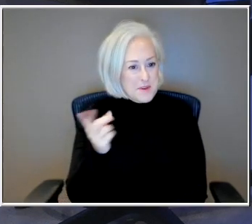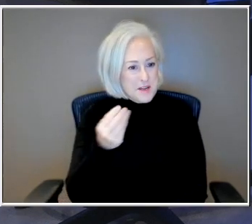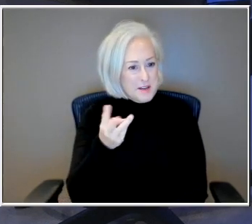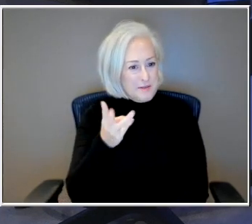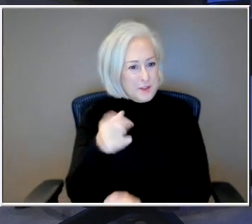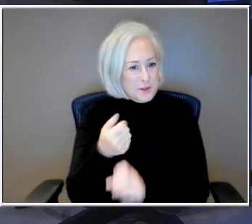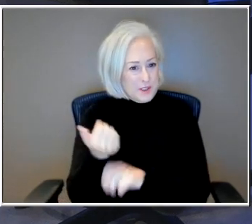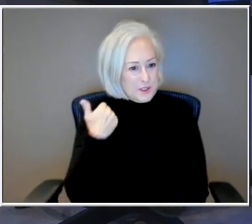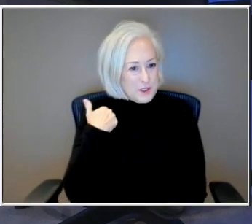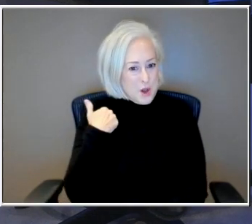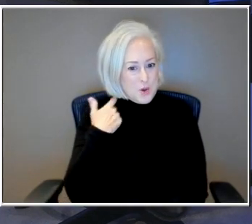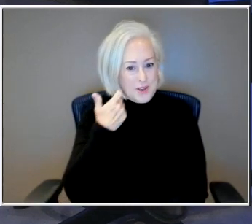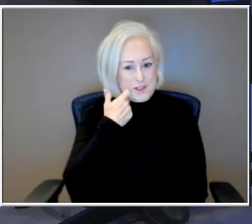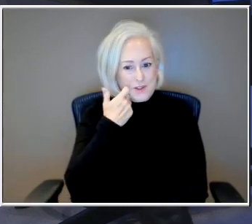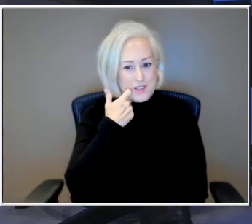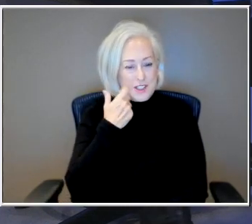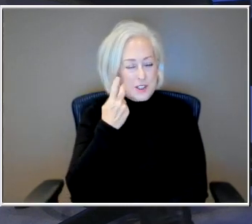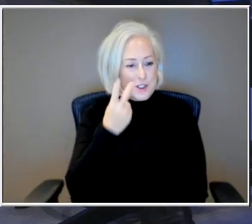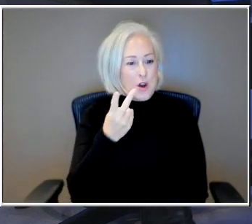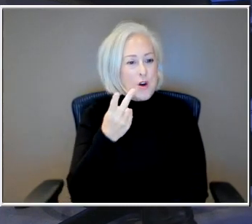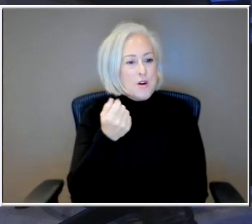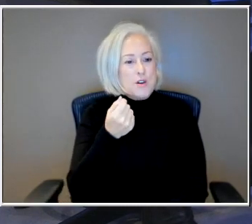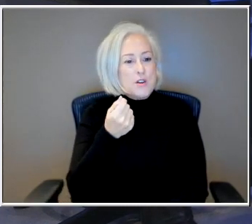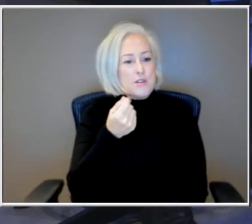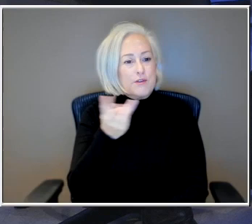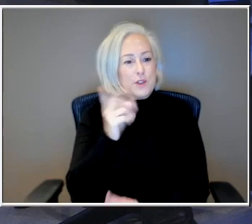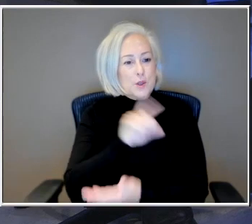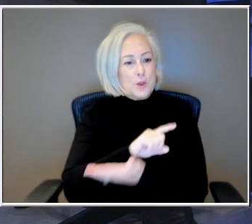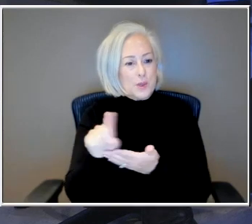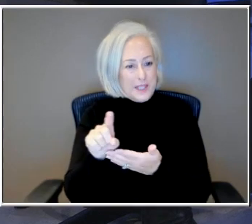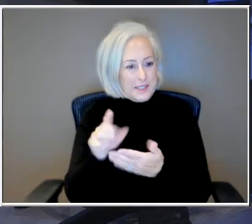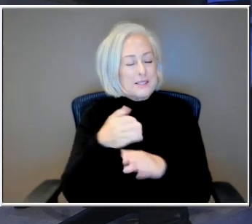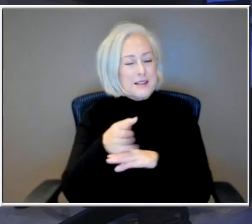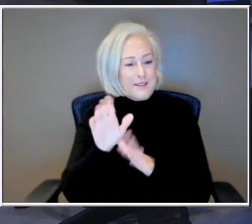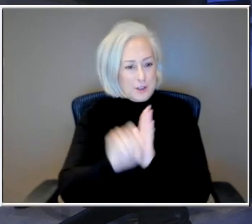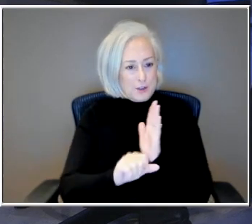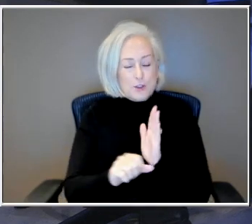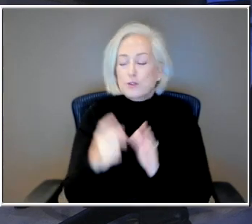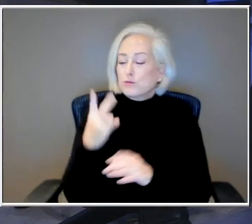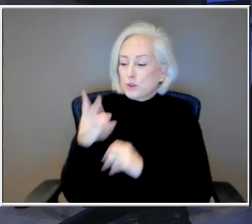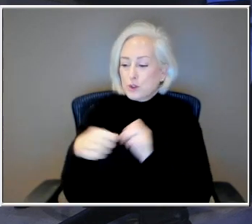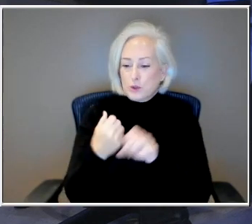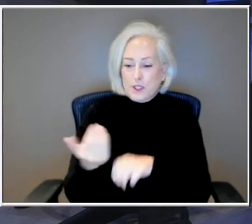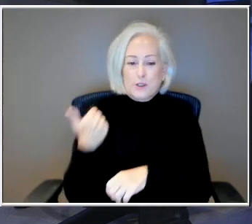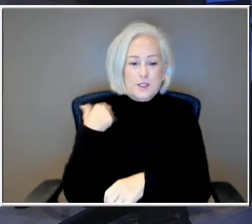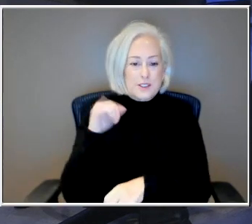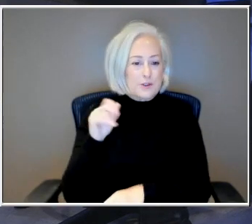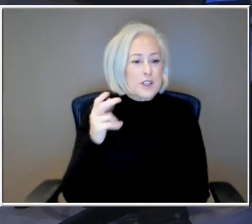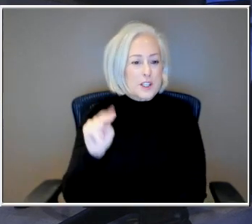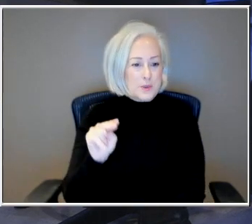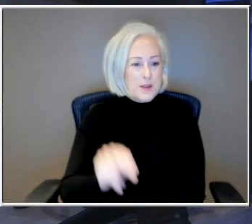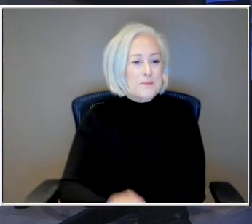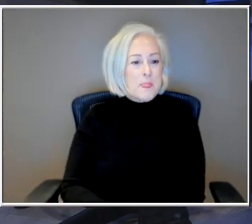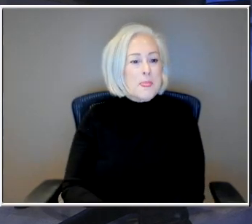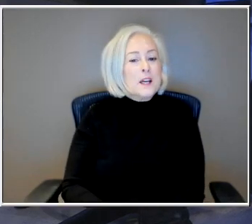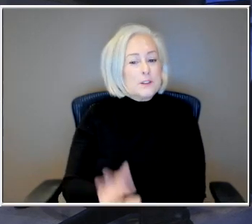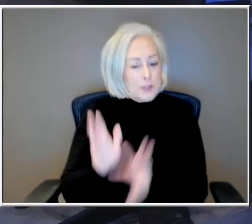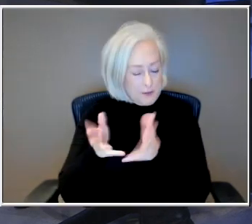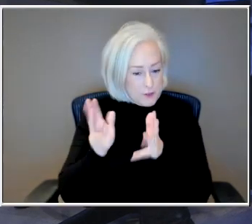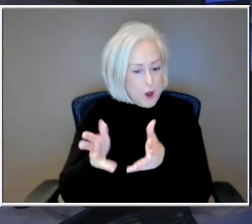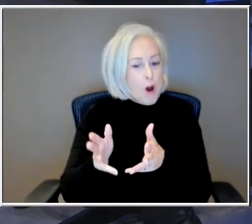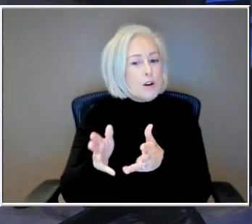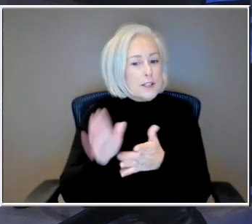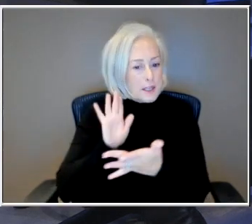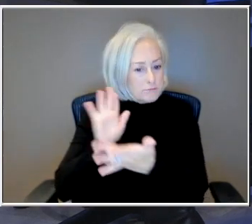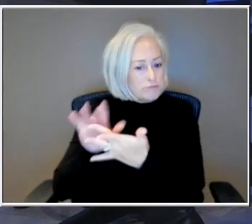a couple weeks after the surgery, right? Yeah, it'll be 2 years in January. So it's been a minute. We've talked and stayed connected, but I haven't seen them in a while. Oh, glad